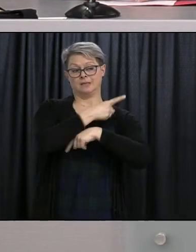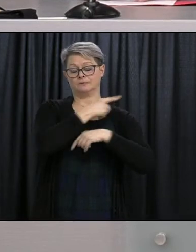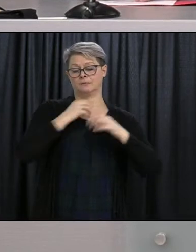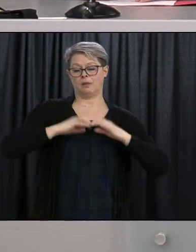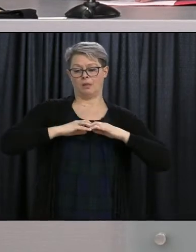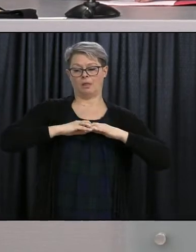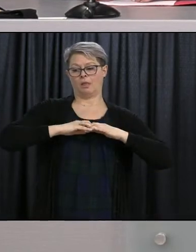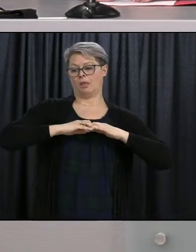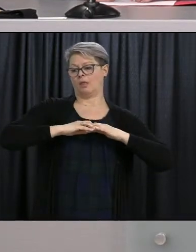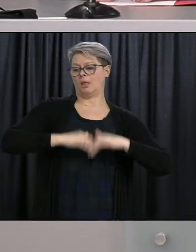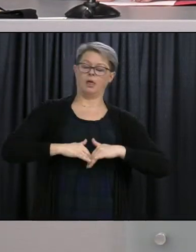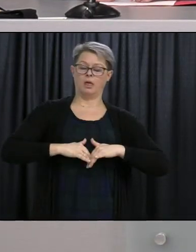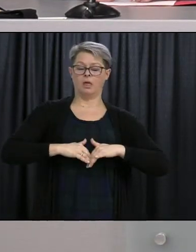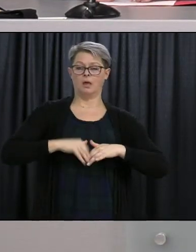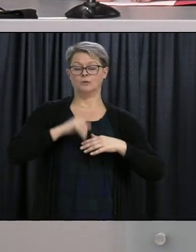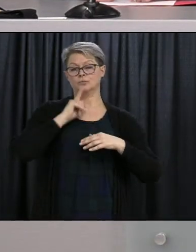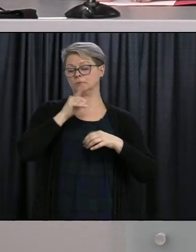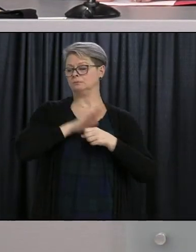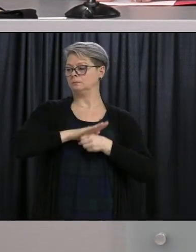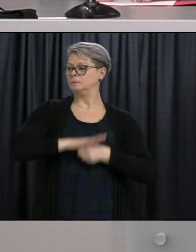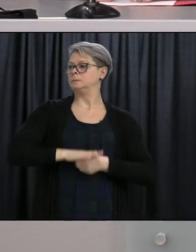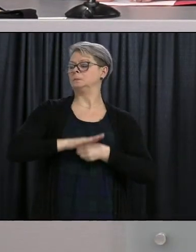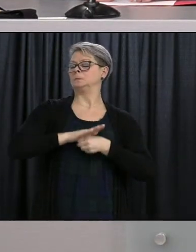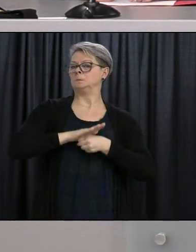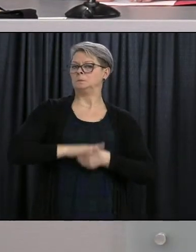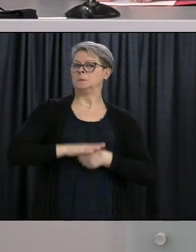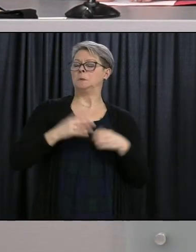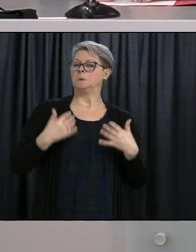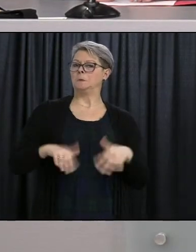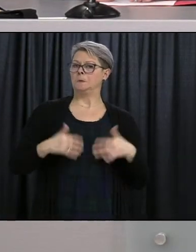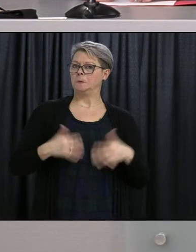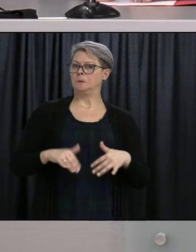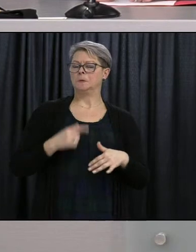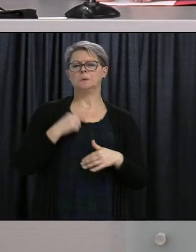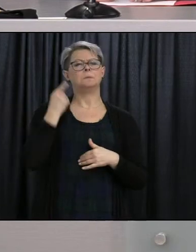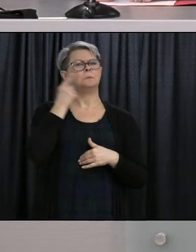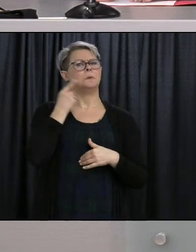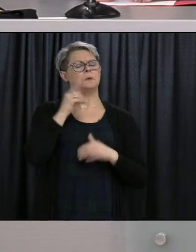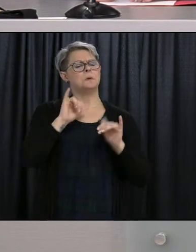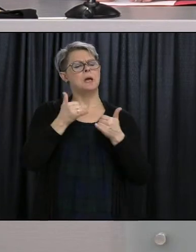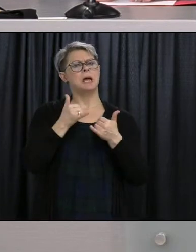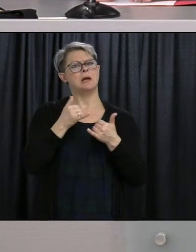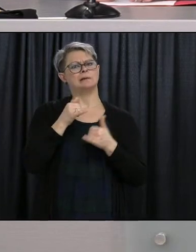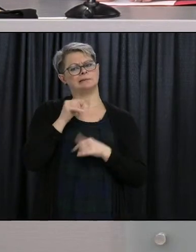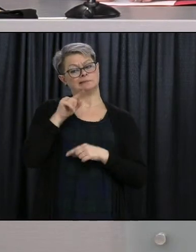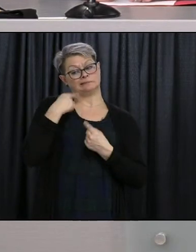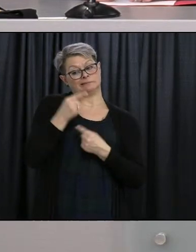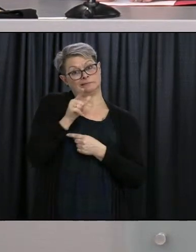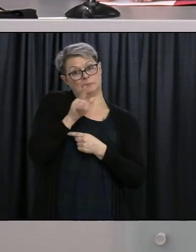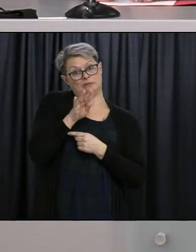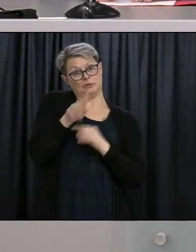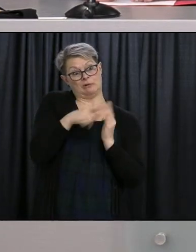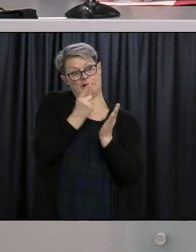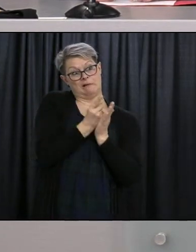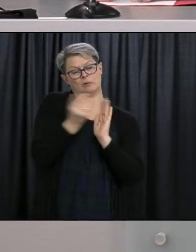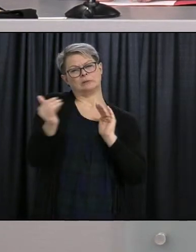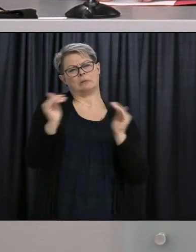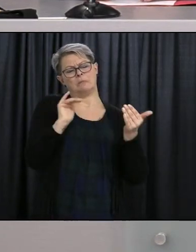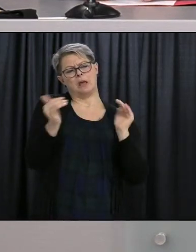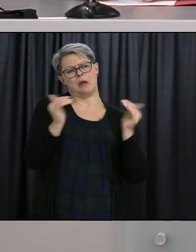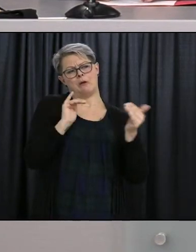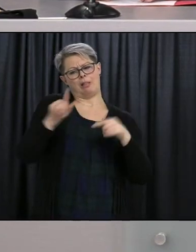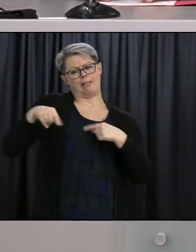were really pressure-packed. I'm wondering how the last 24 hours compares to the worst of those